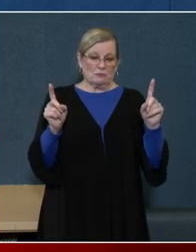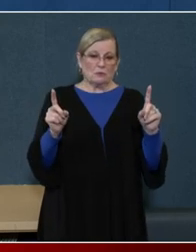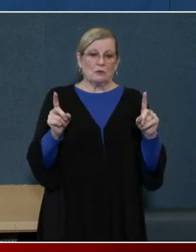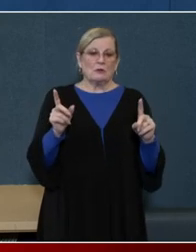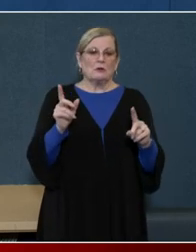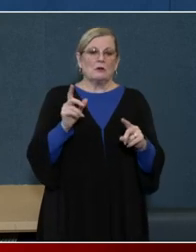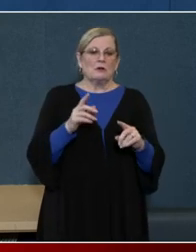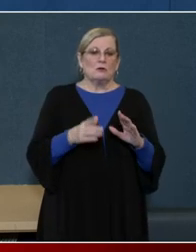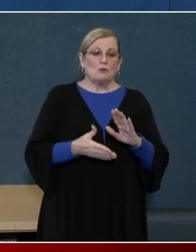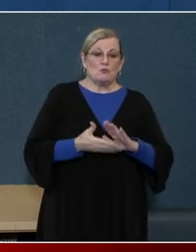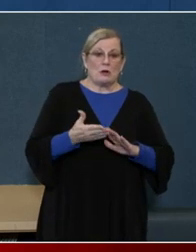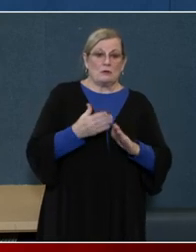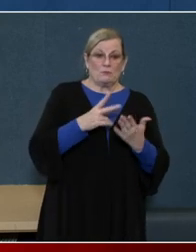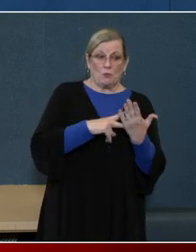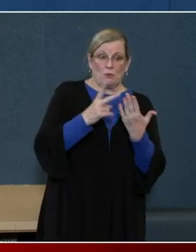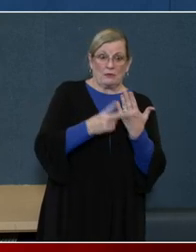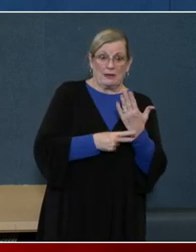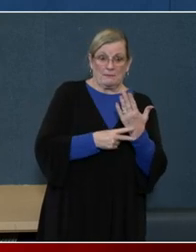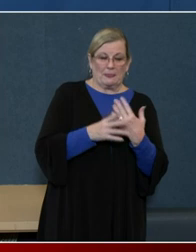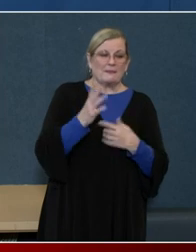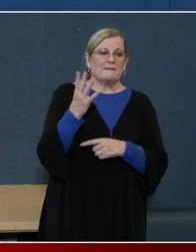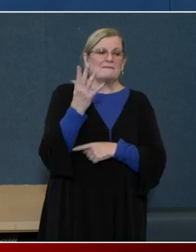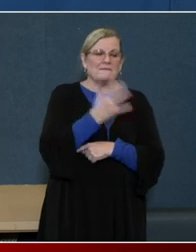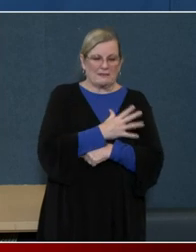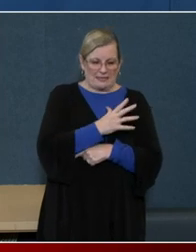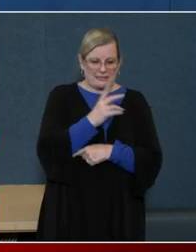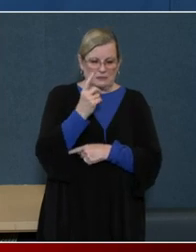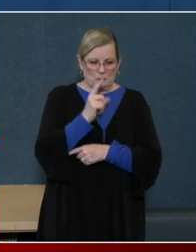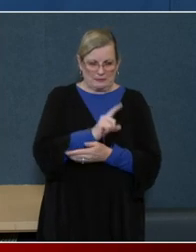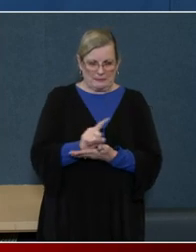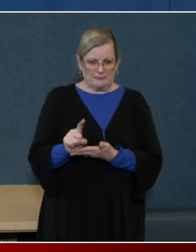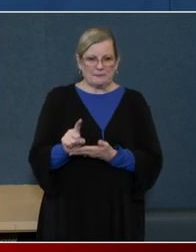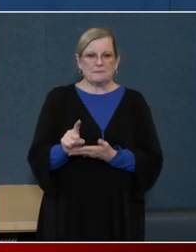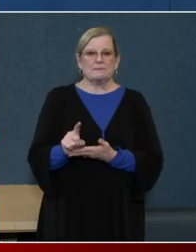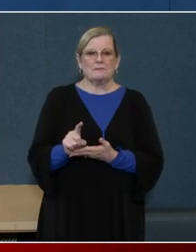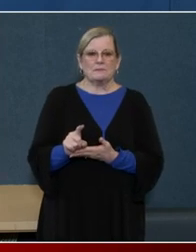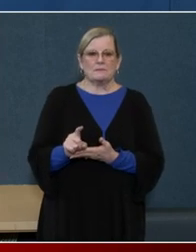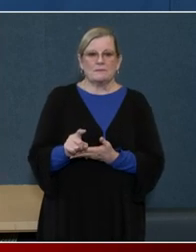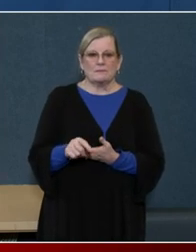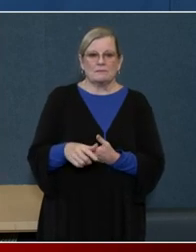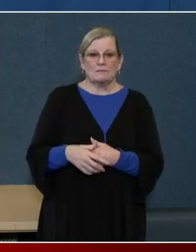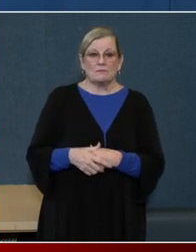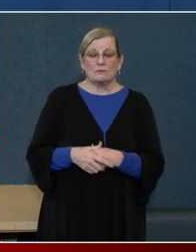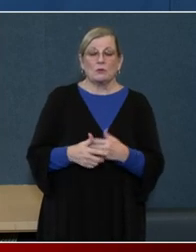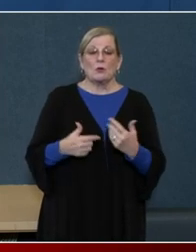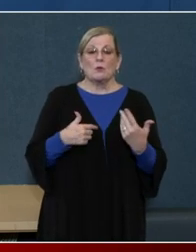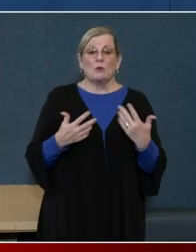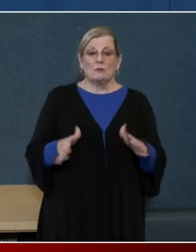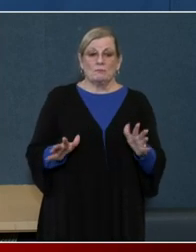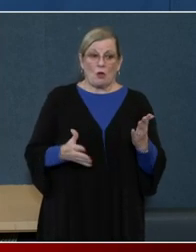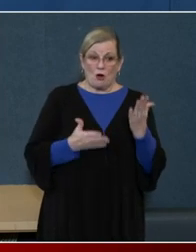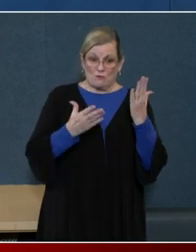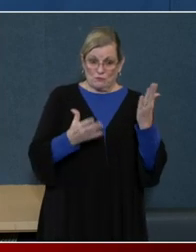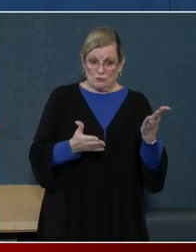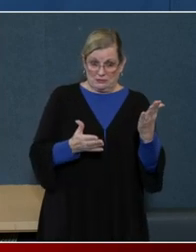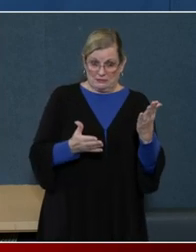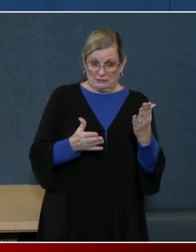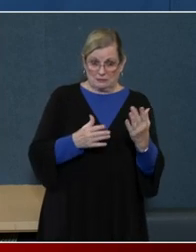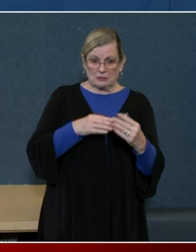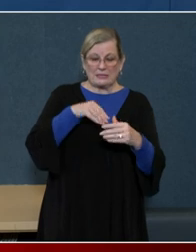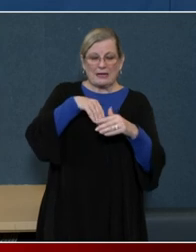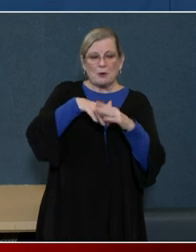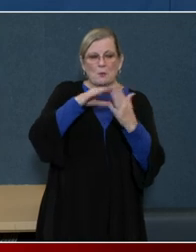week. We are offering in-person learning in in-person learning classrooms. In this